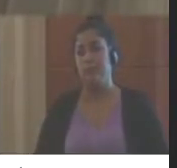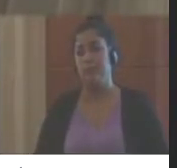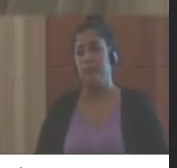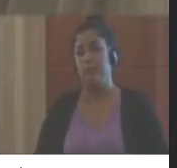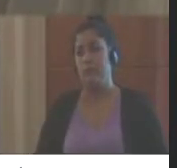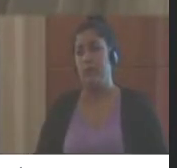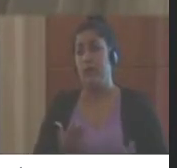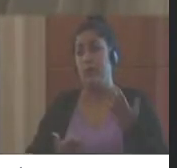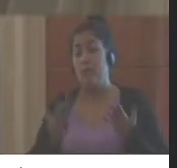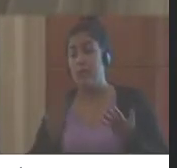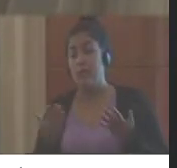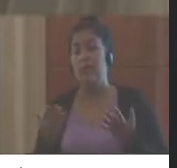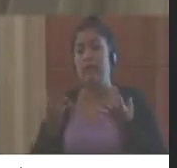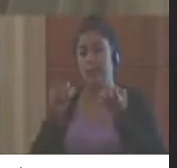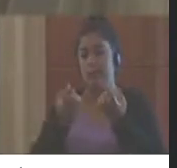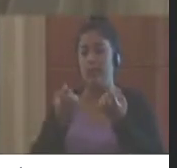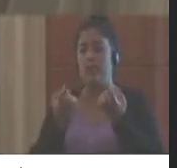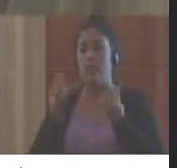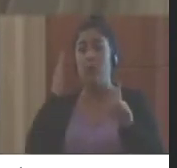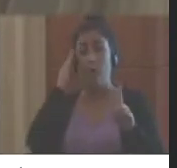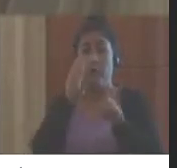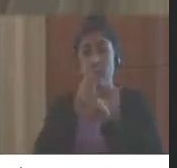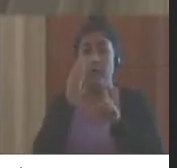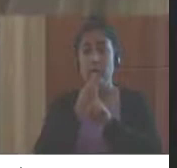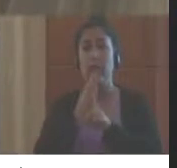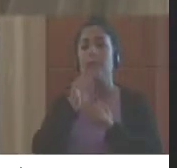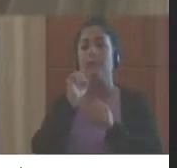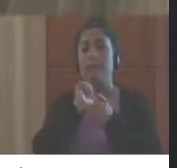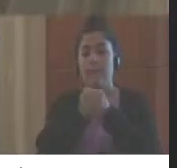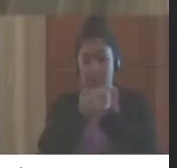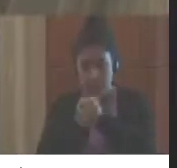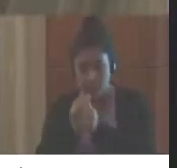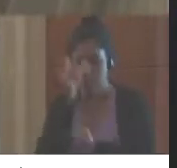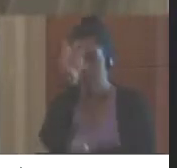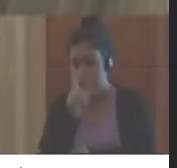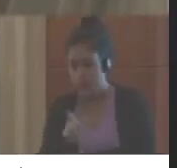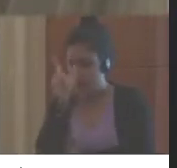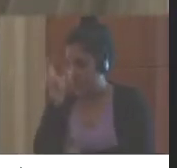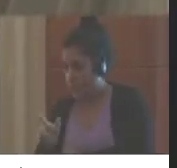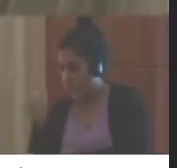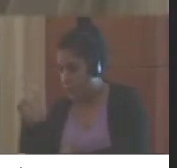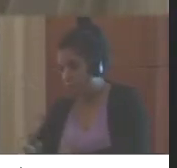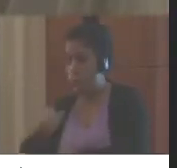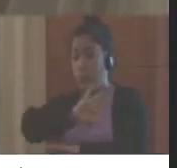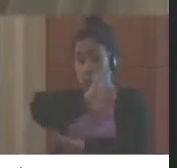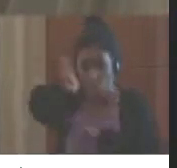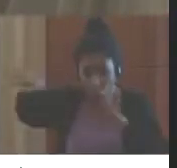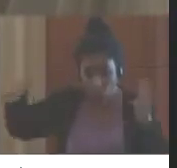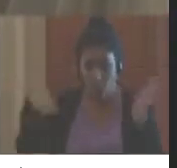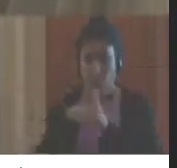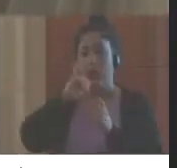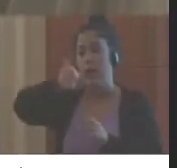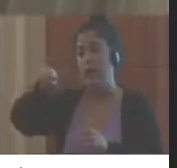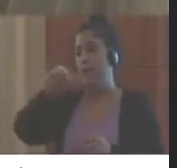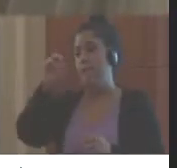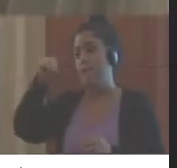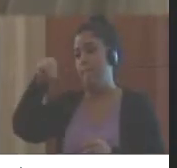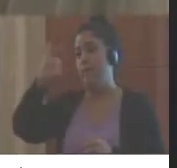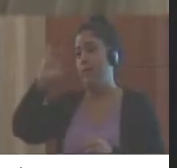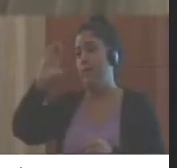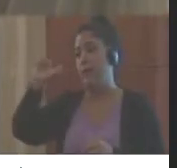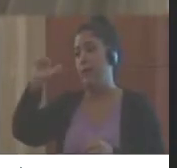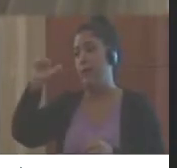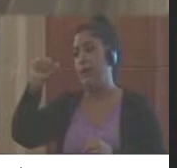be warned via telephone or the public media in the advent of